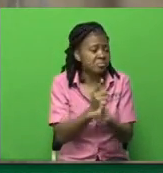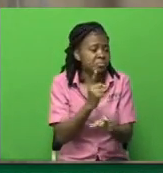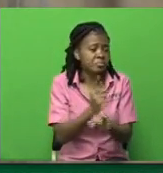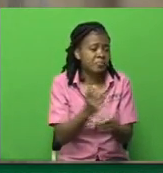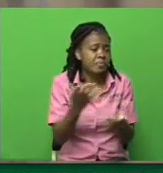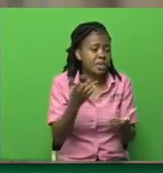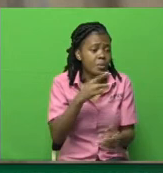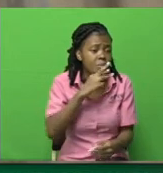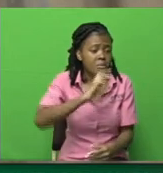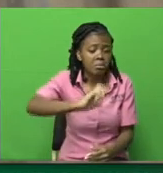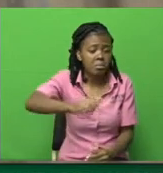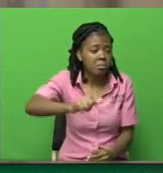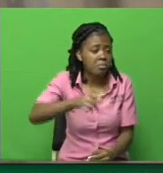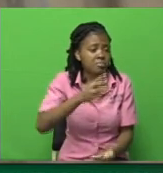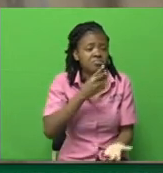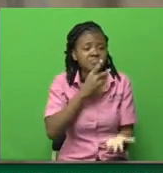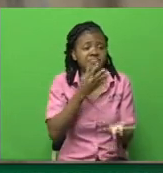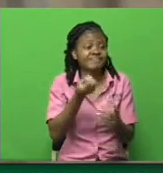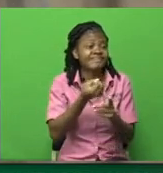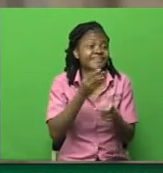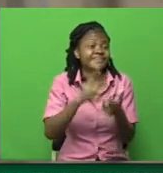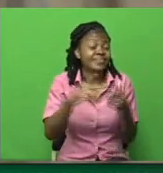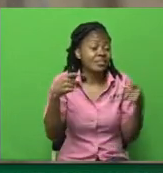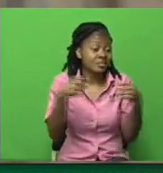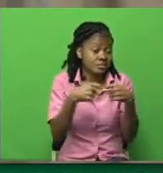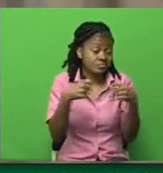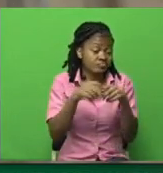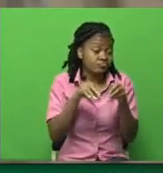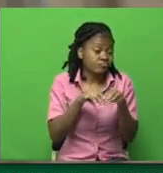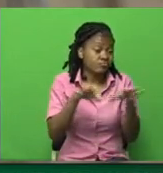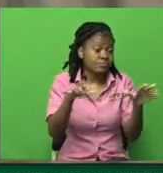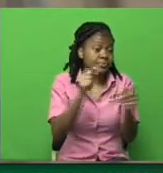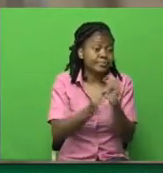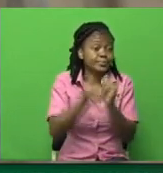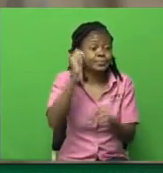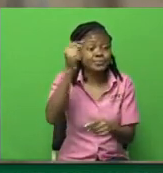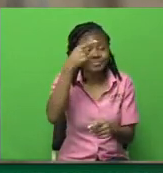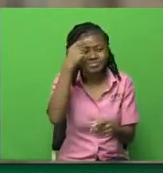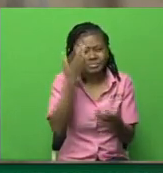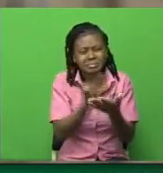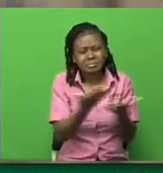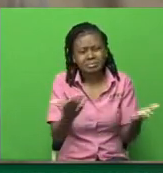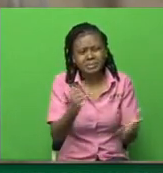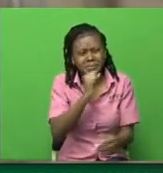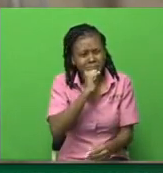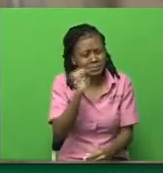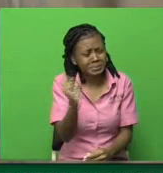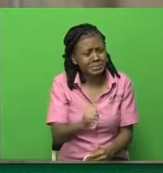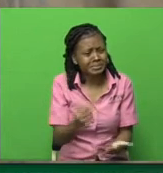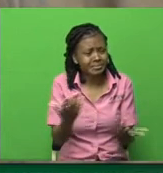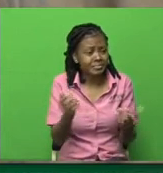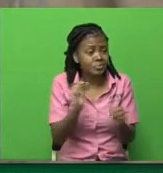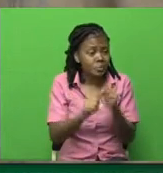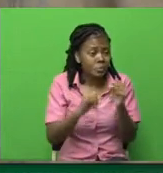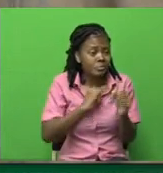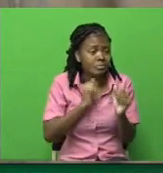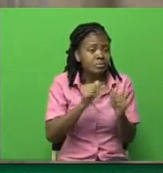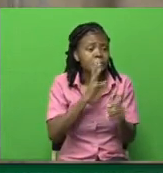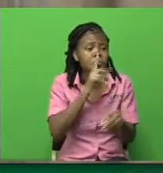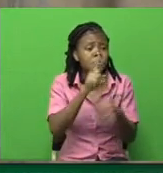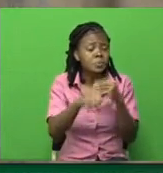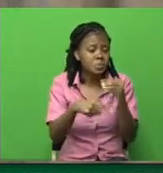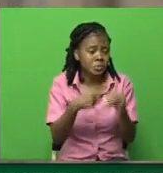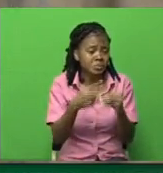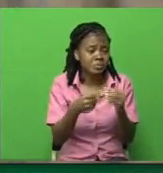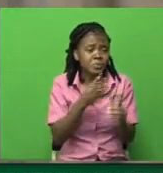while the minister has announced the creation of the office of Water Resource Management essentially what that